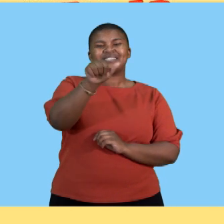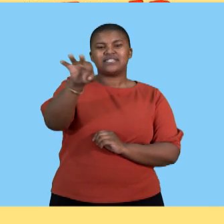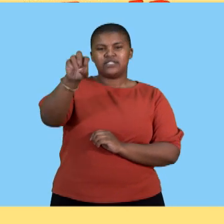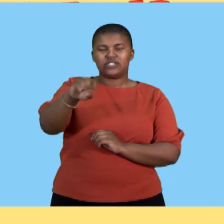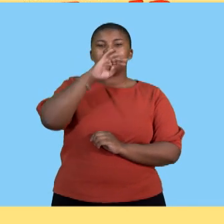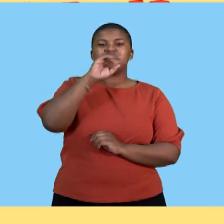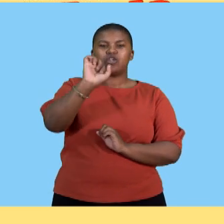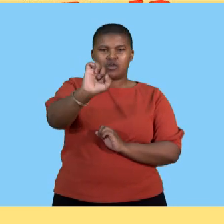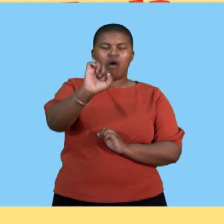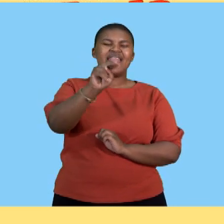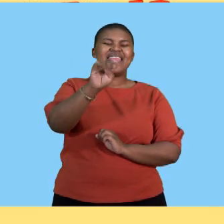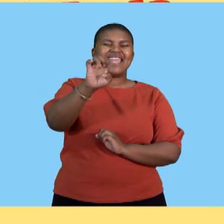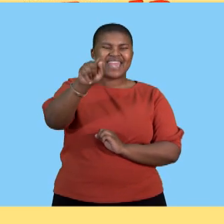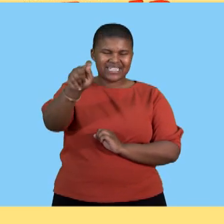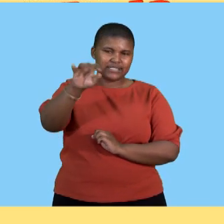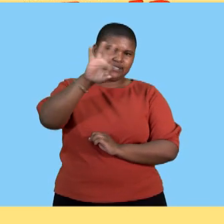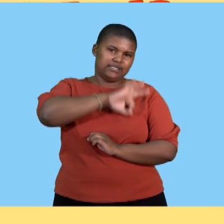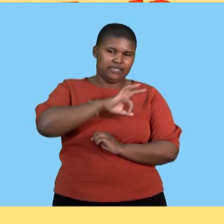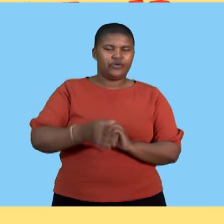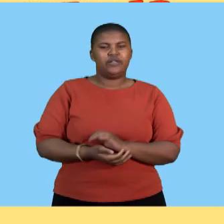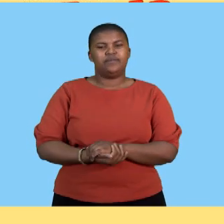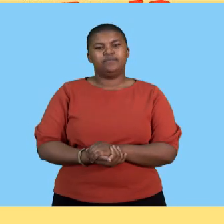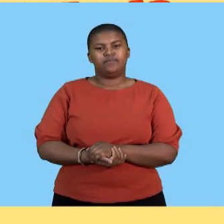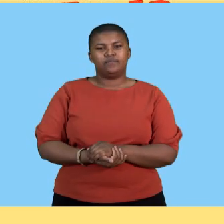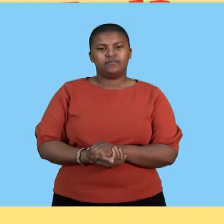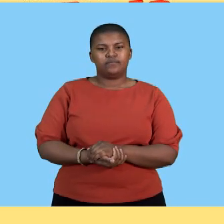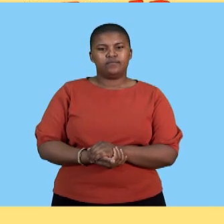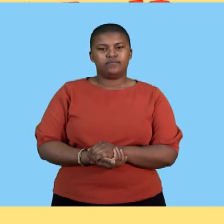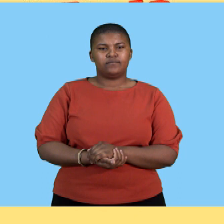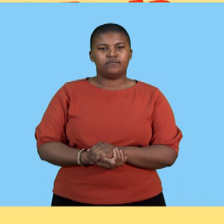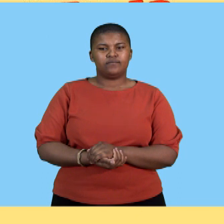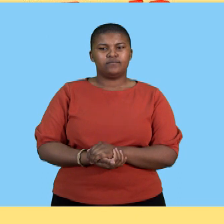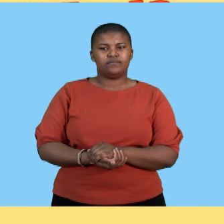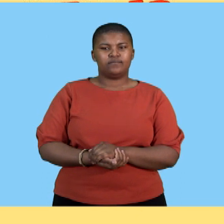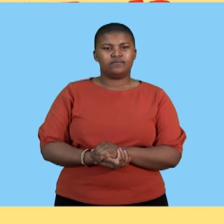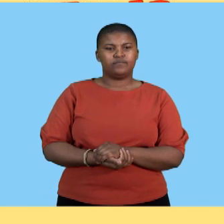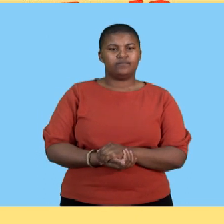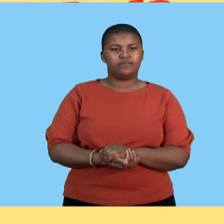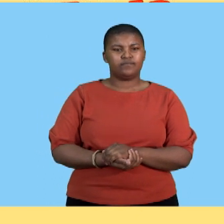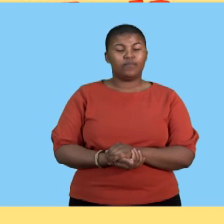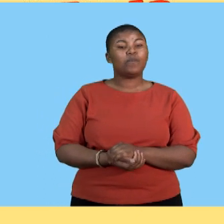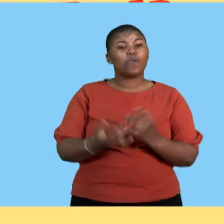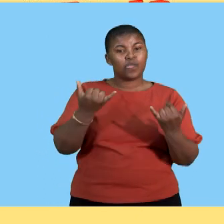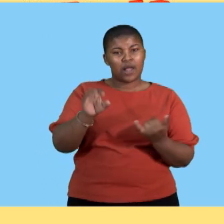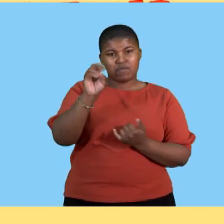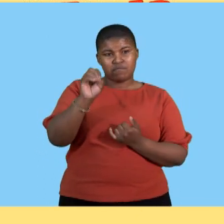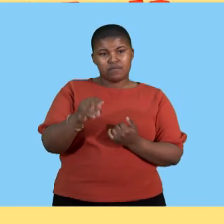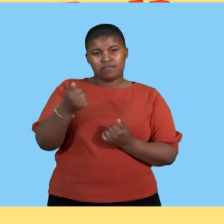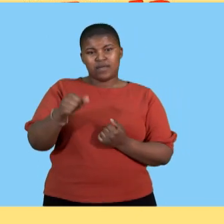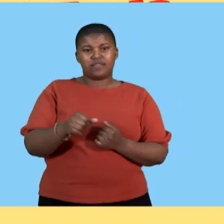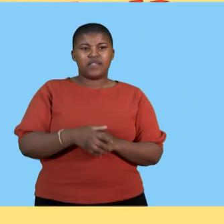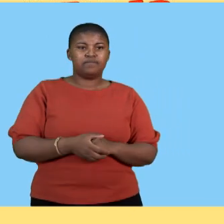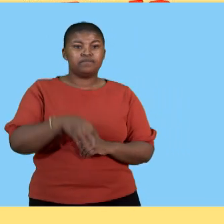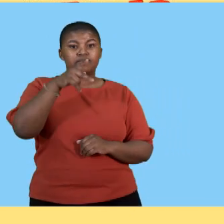6,630. That becomes your creditors for salaries. All right. So let's come now and record the other